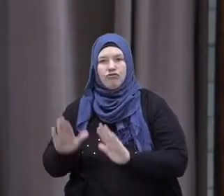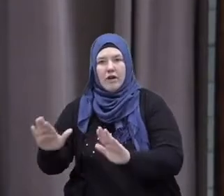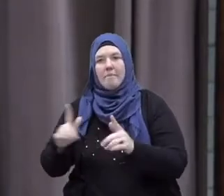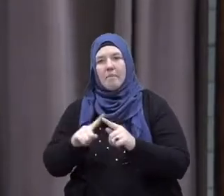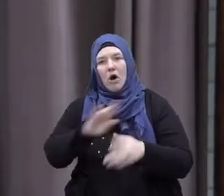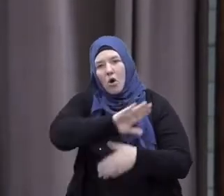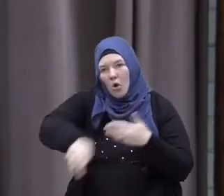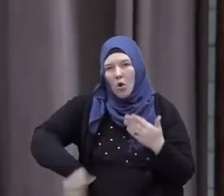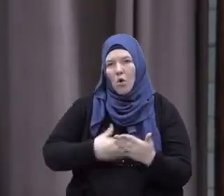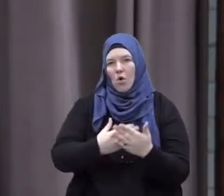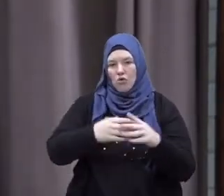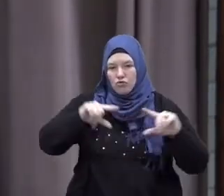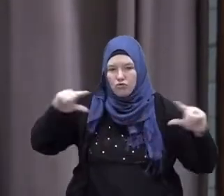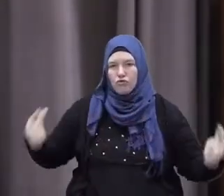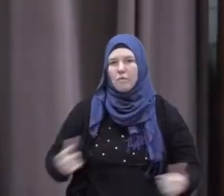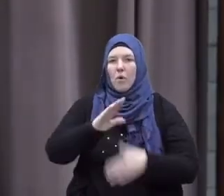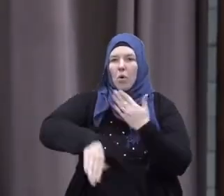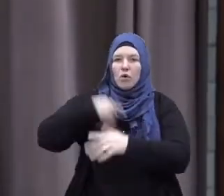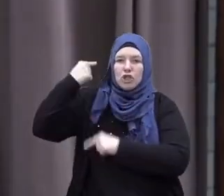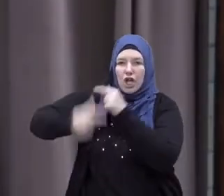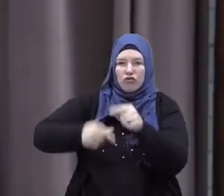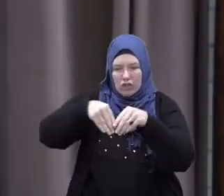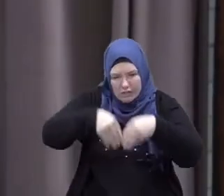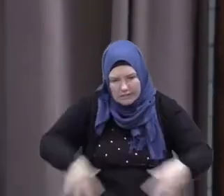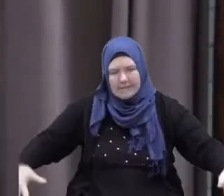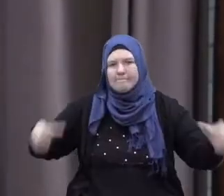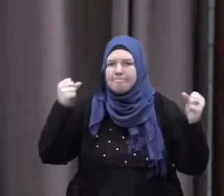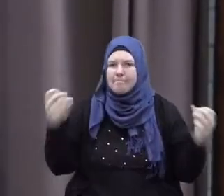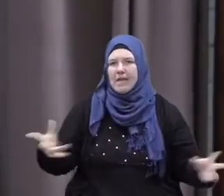generation of Salah al-Din's, many of them.